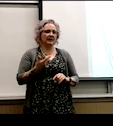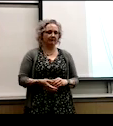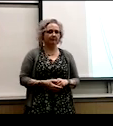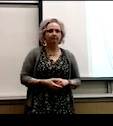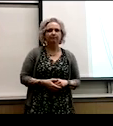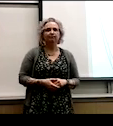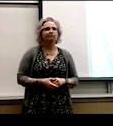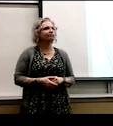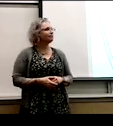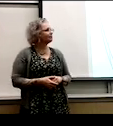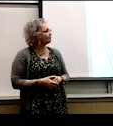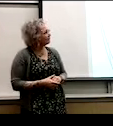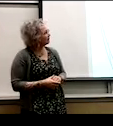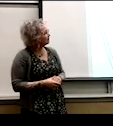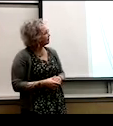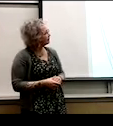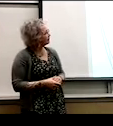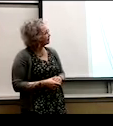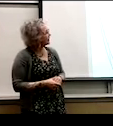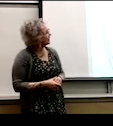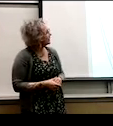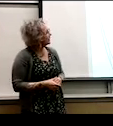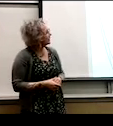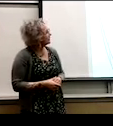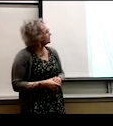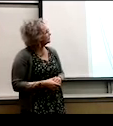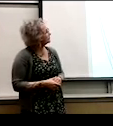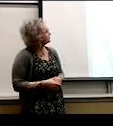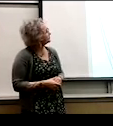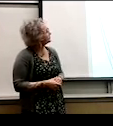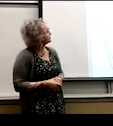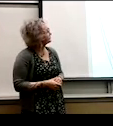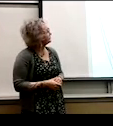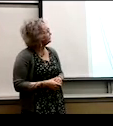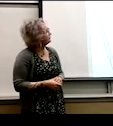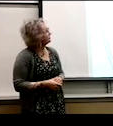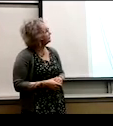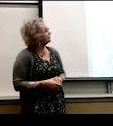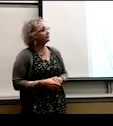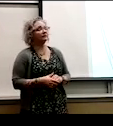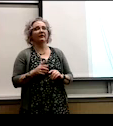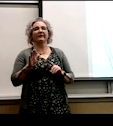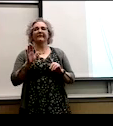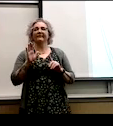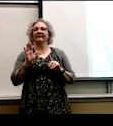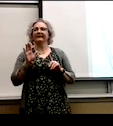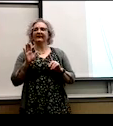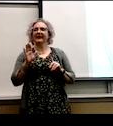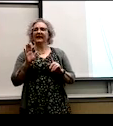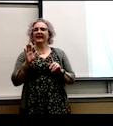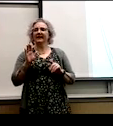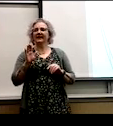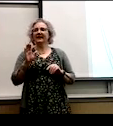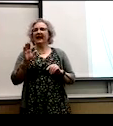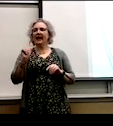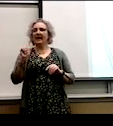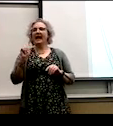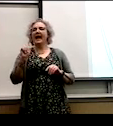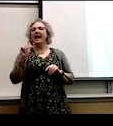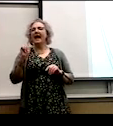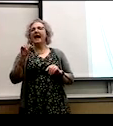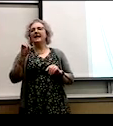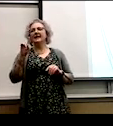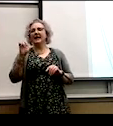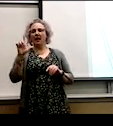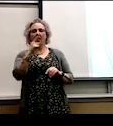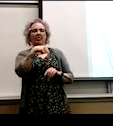Function. Who cares what an MMSE score is? Okay, so here's a case. I want you to, I'll read it